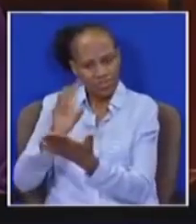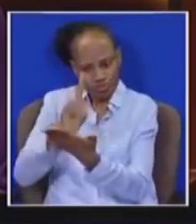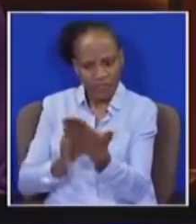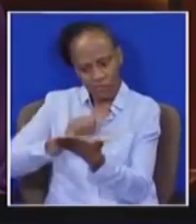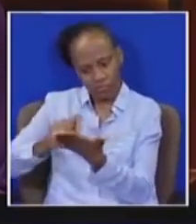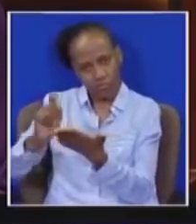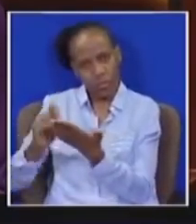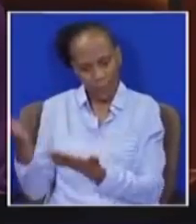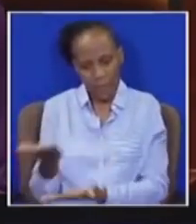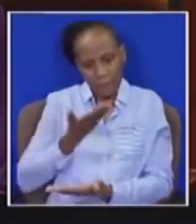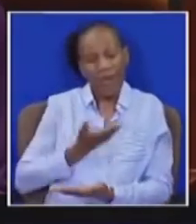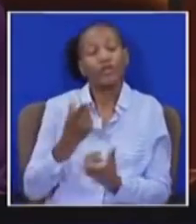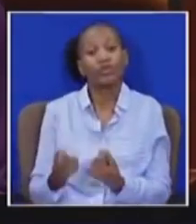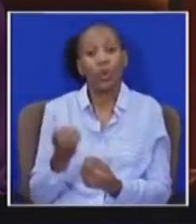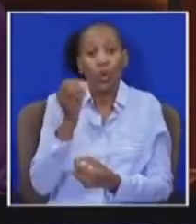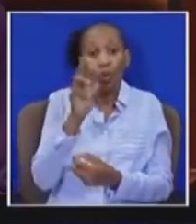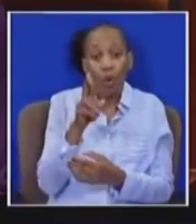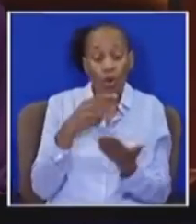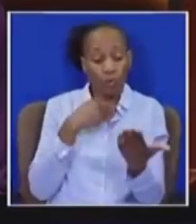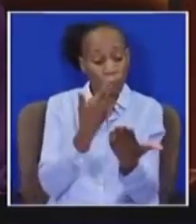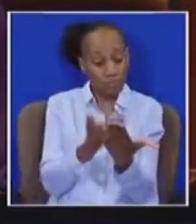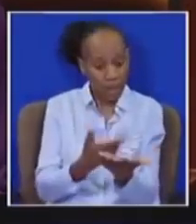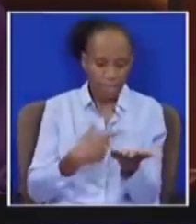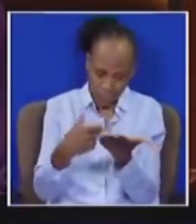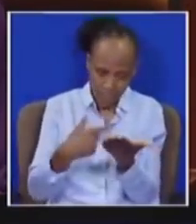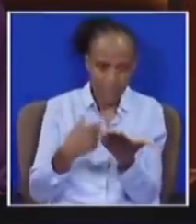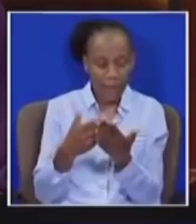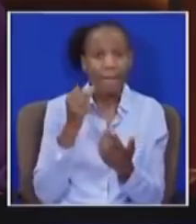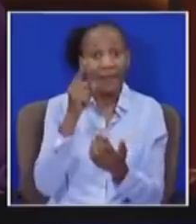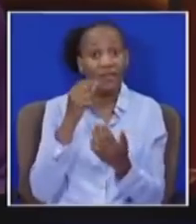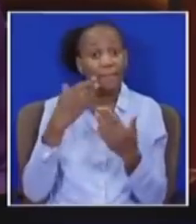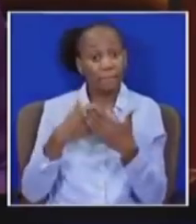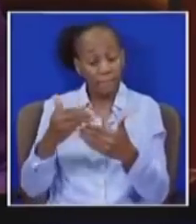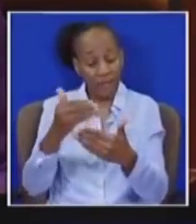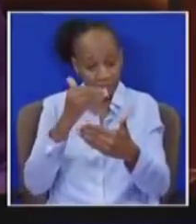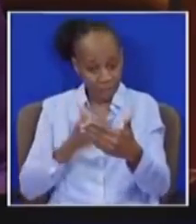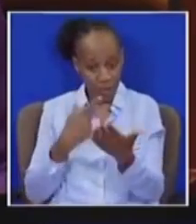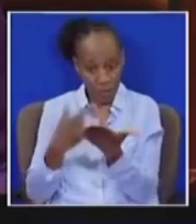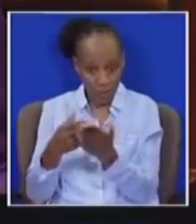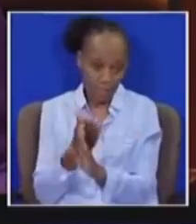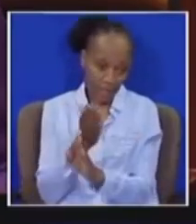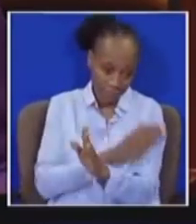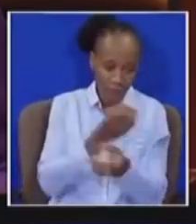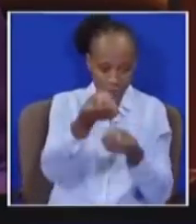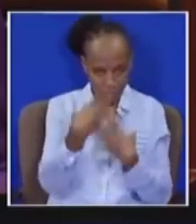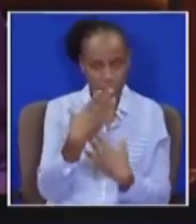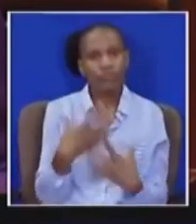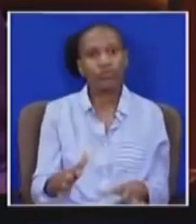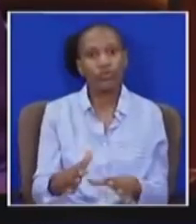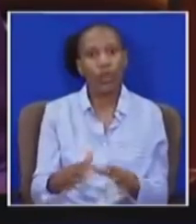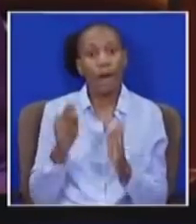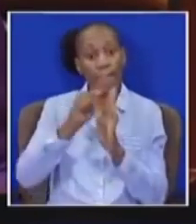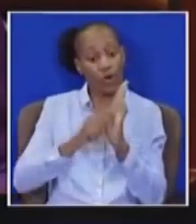resolution, a motion of which prior notice must be given and which must be duly programmed